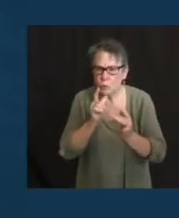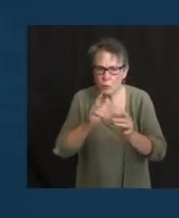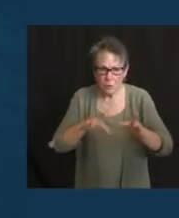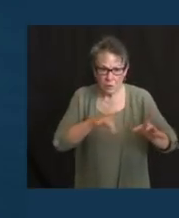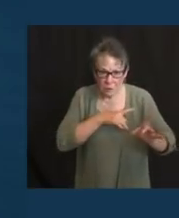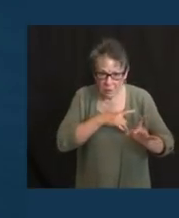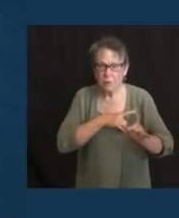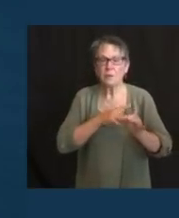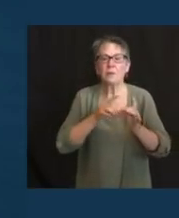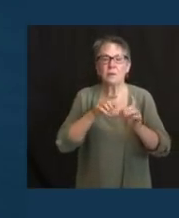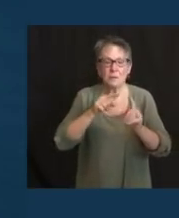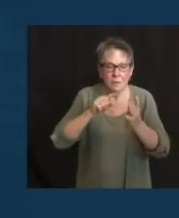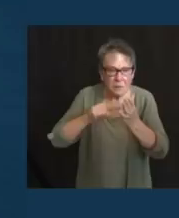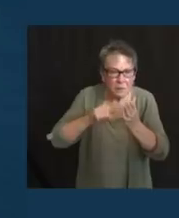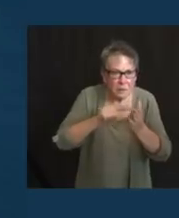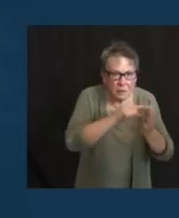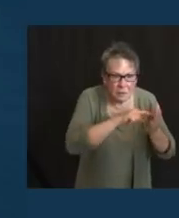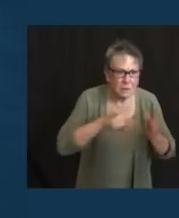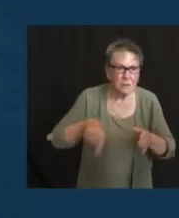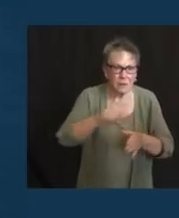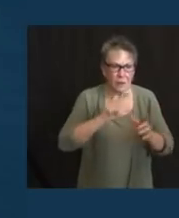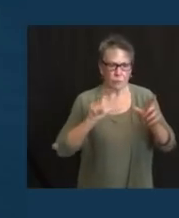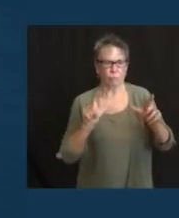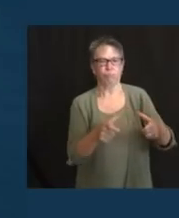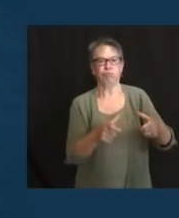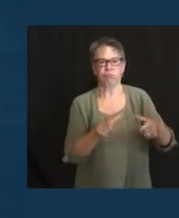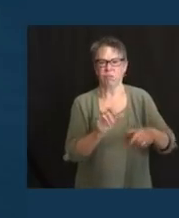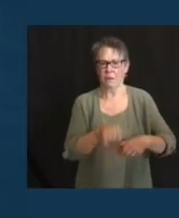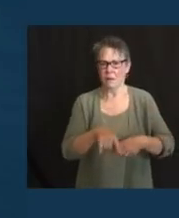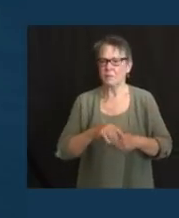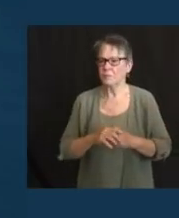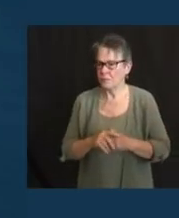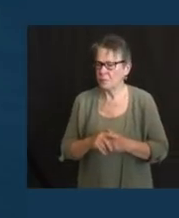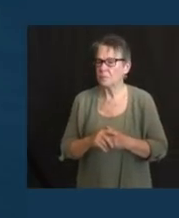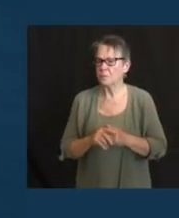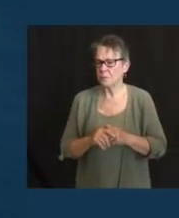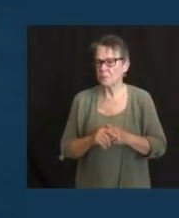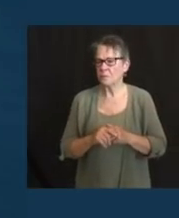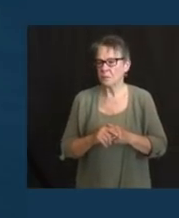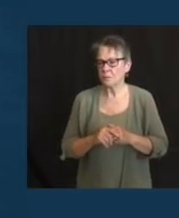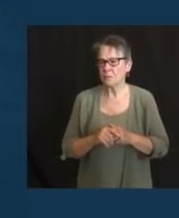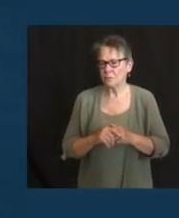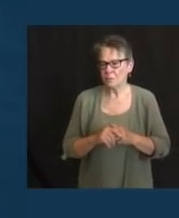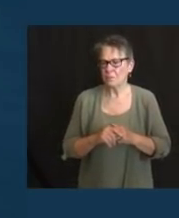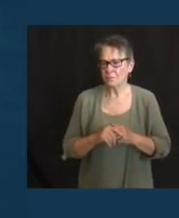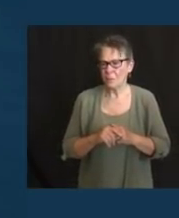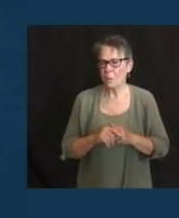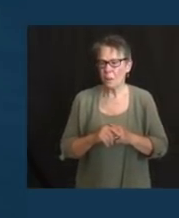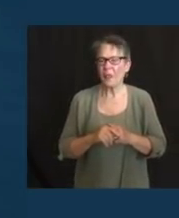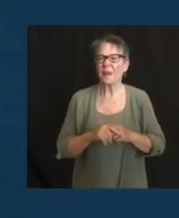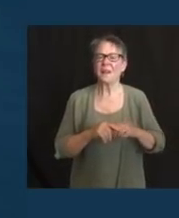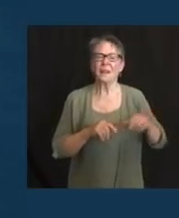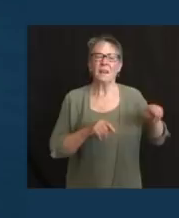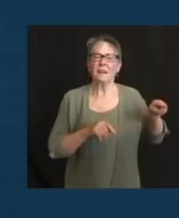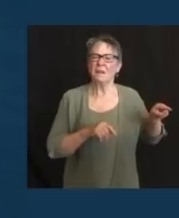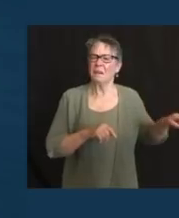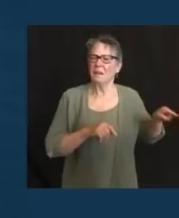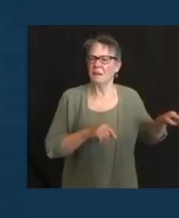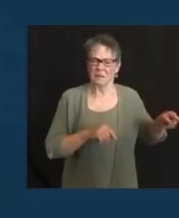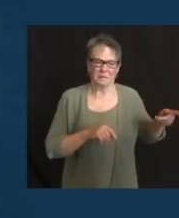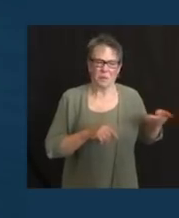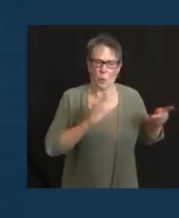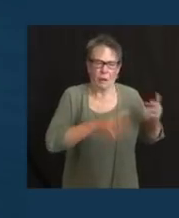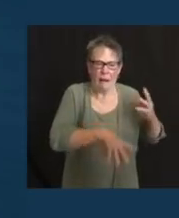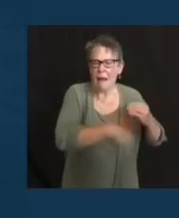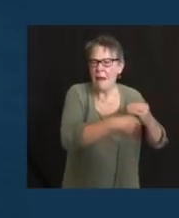And by the way, we define, Judy and Tina will come in if they want to add more color on this, but close contact is defined